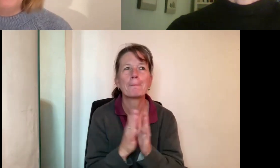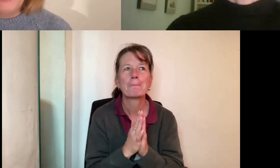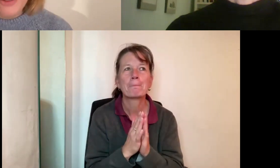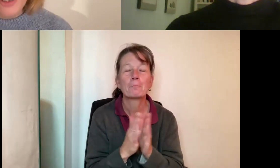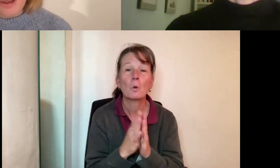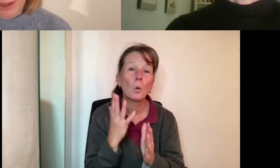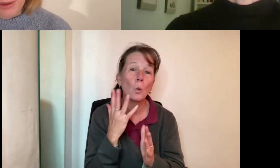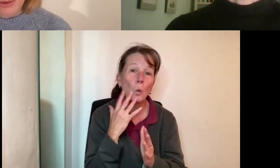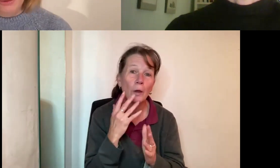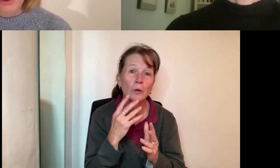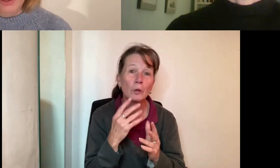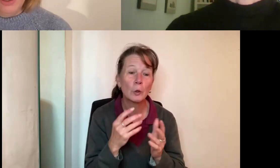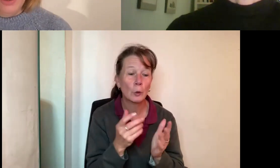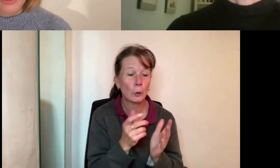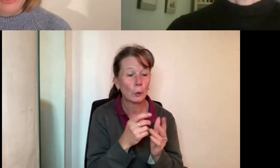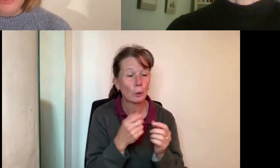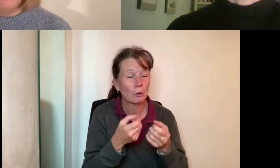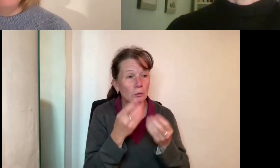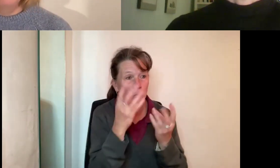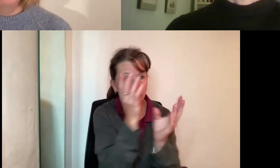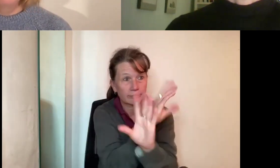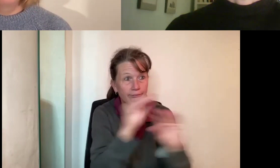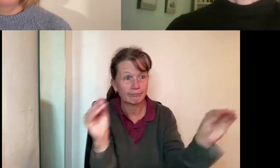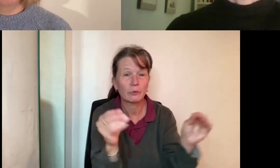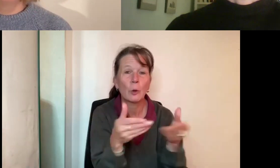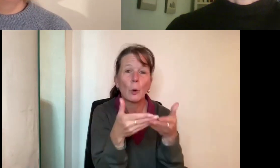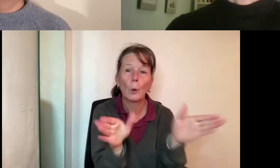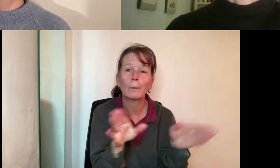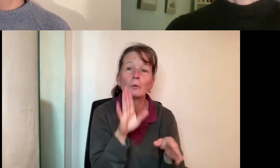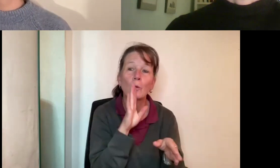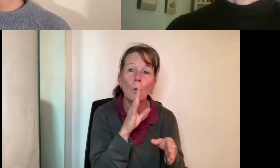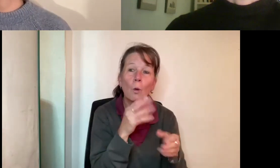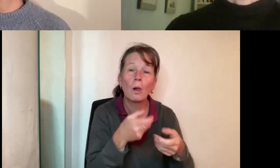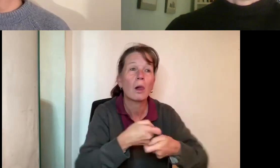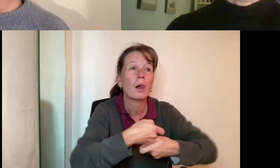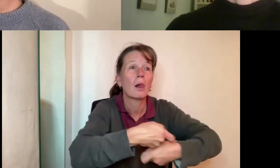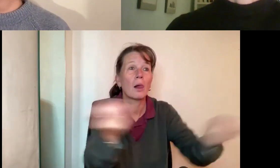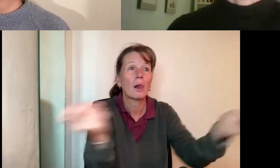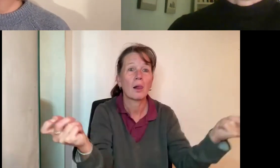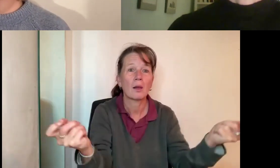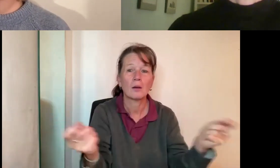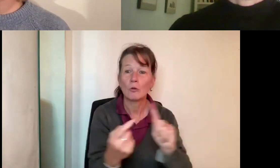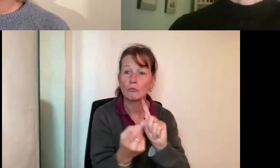when you put out an open call, the level of response is enormous.